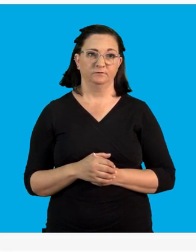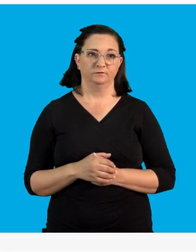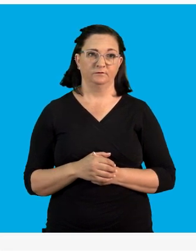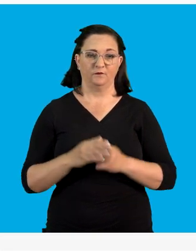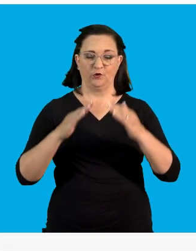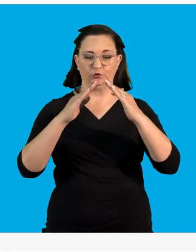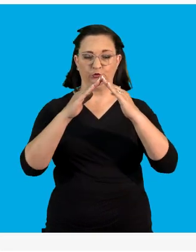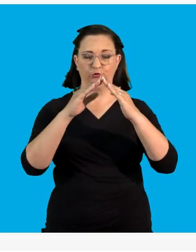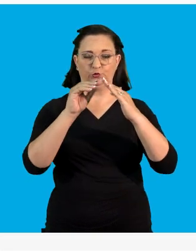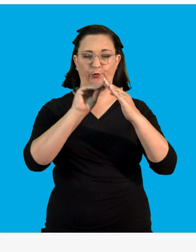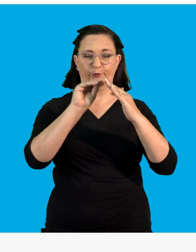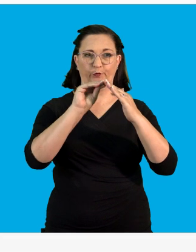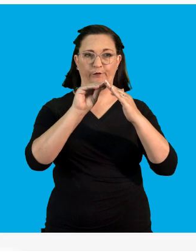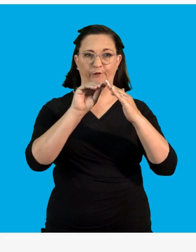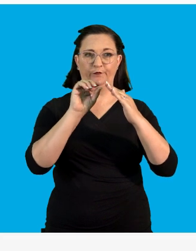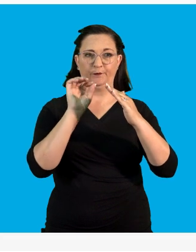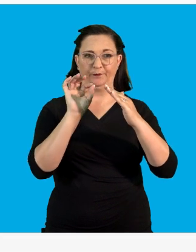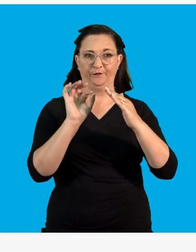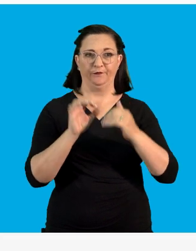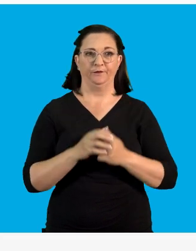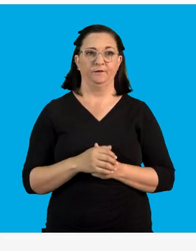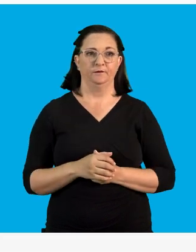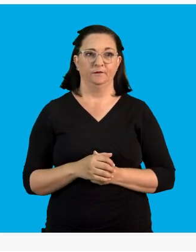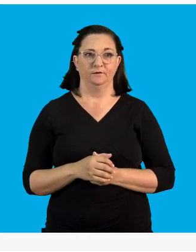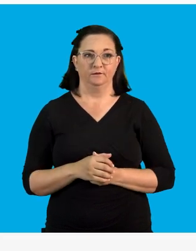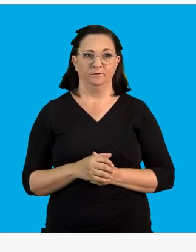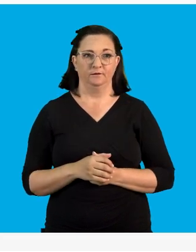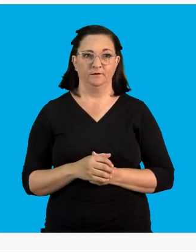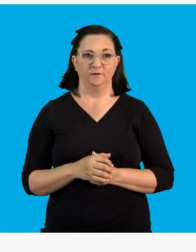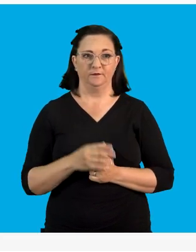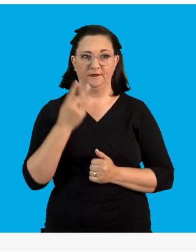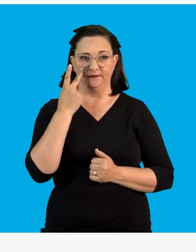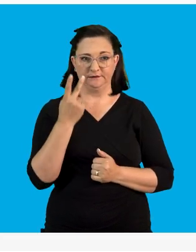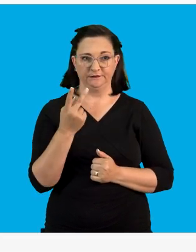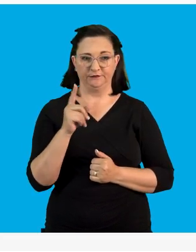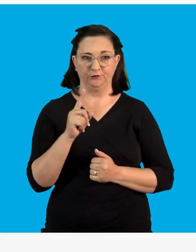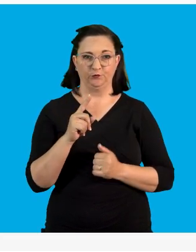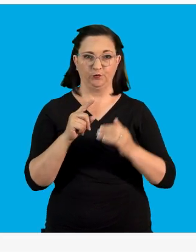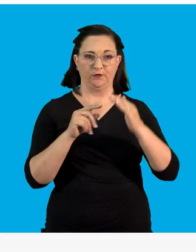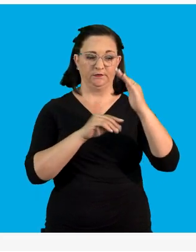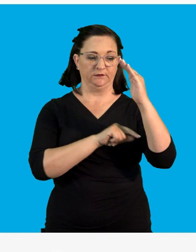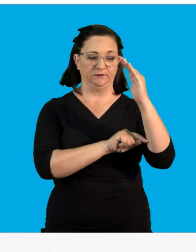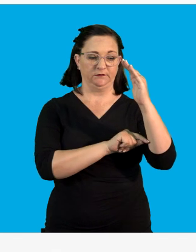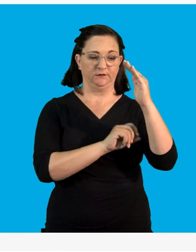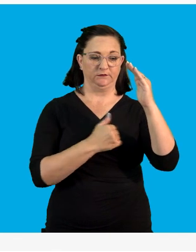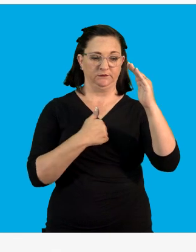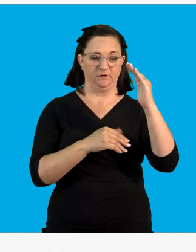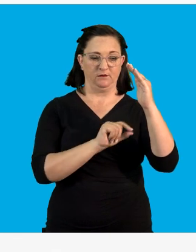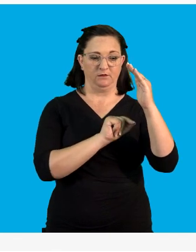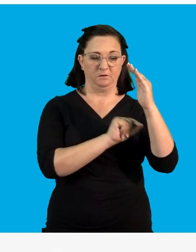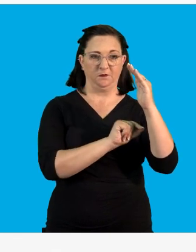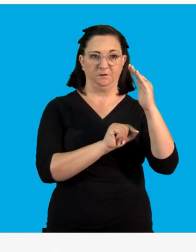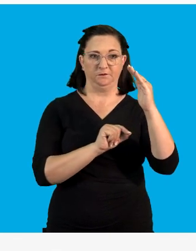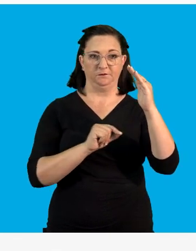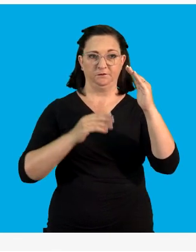Move the triangle to the top edge, and we get the starting part.